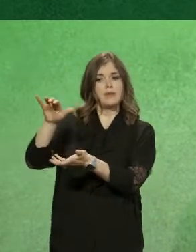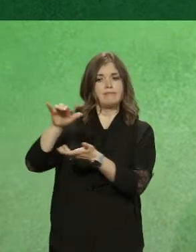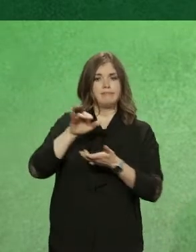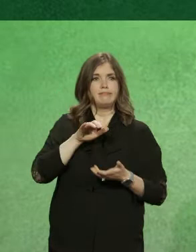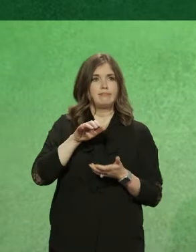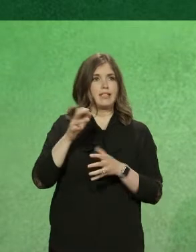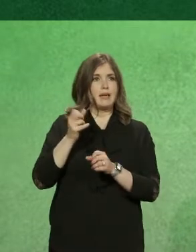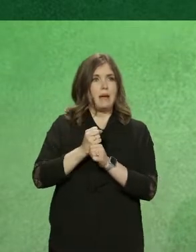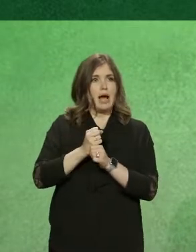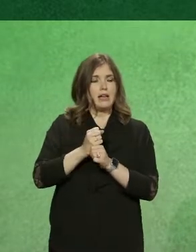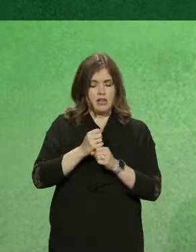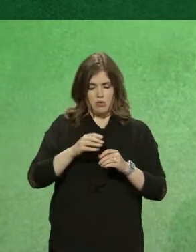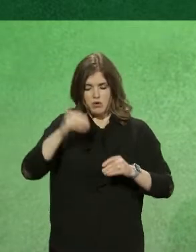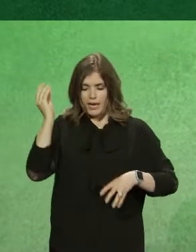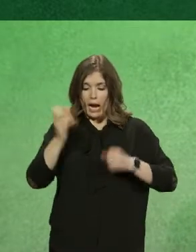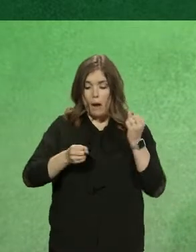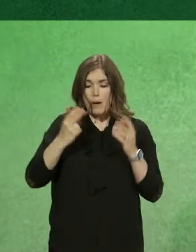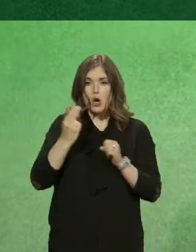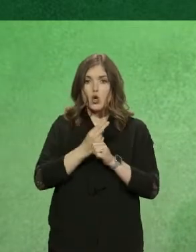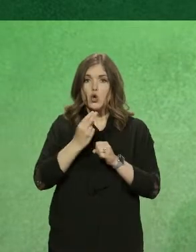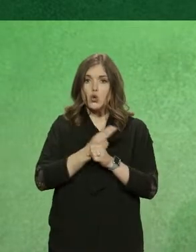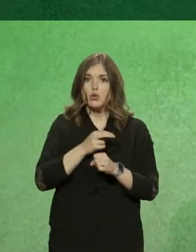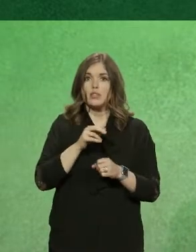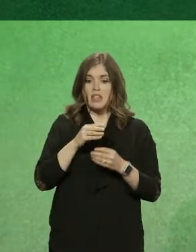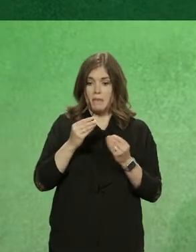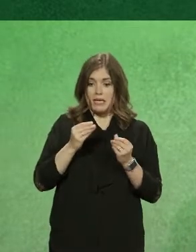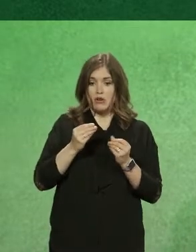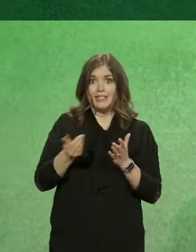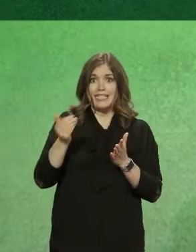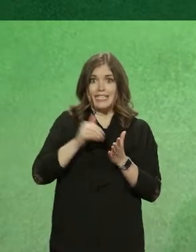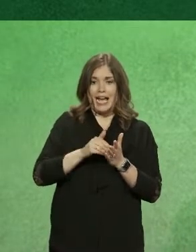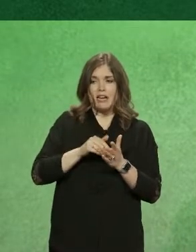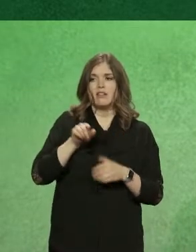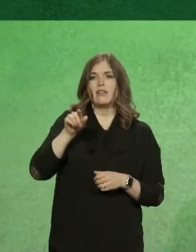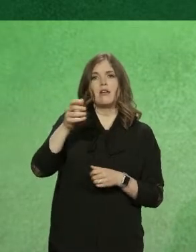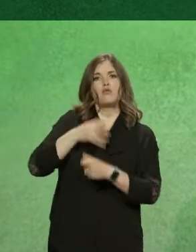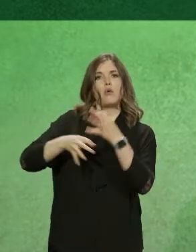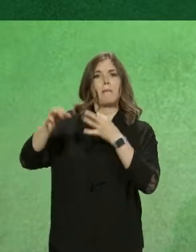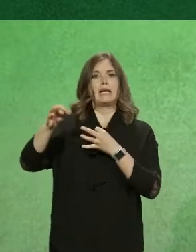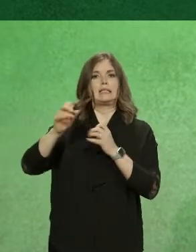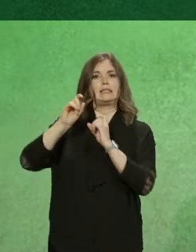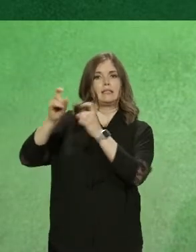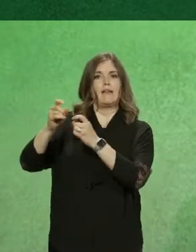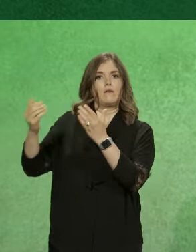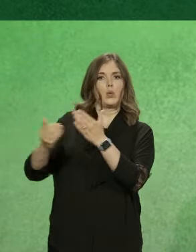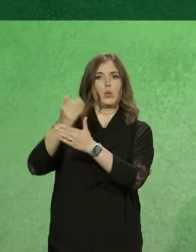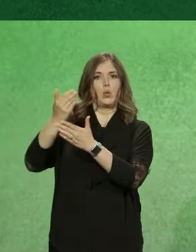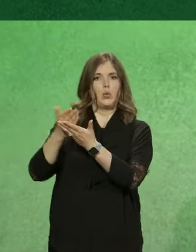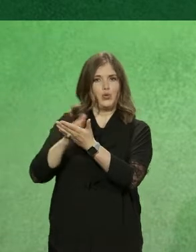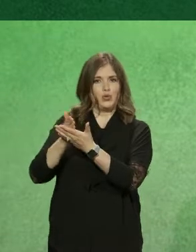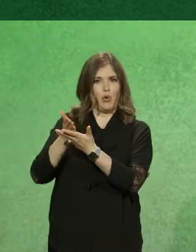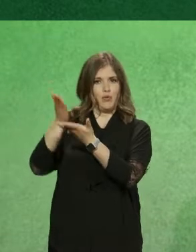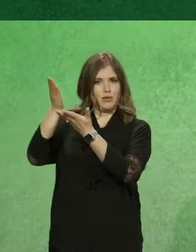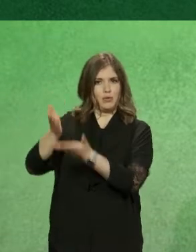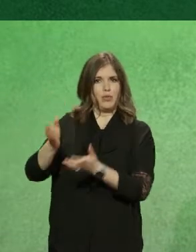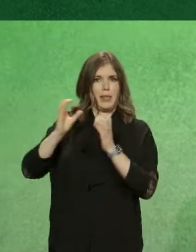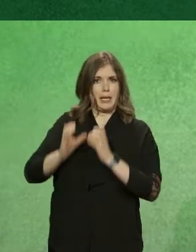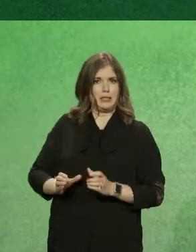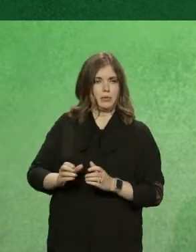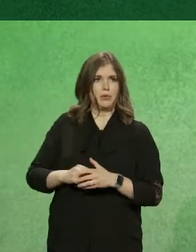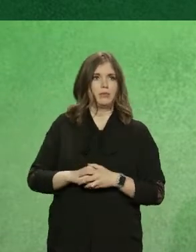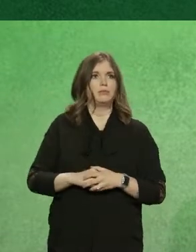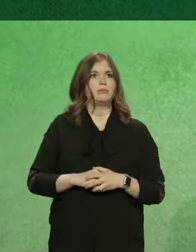the raw materials as the customer is being given a new one, which is discounted according to the physical